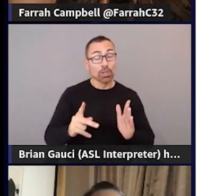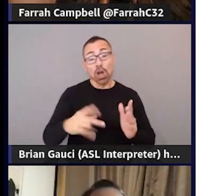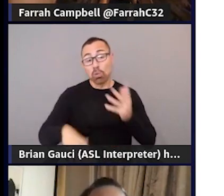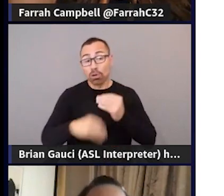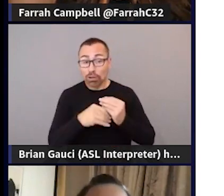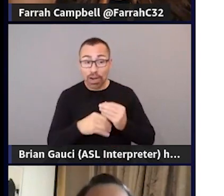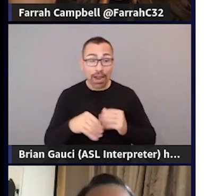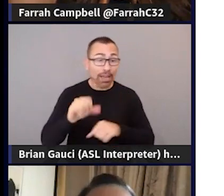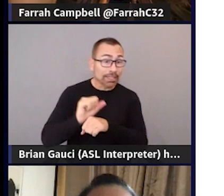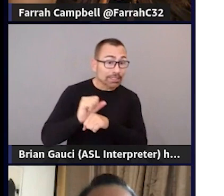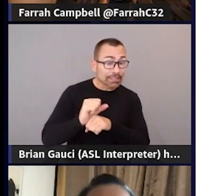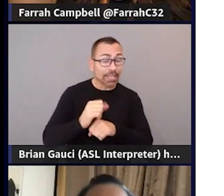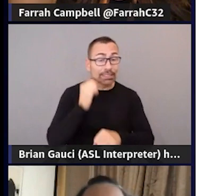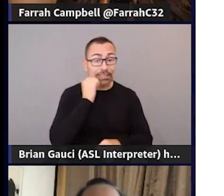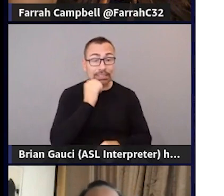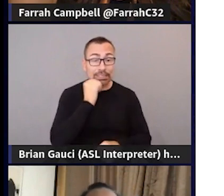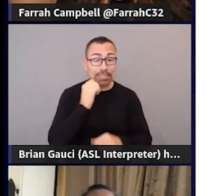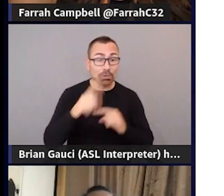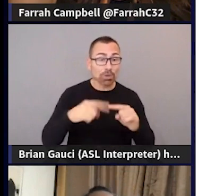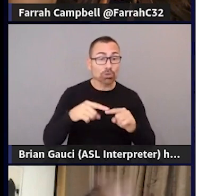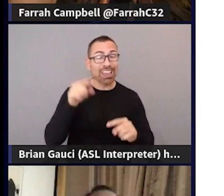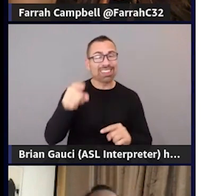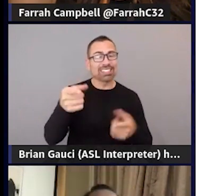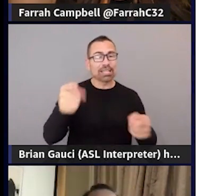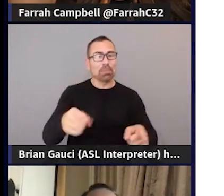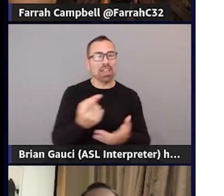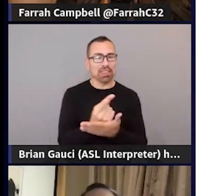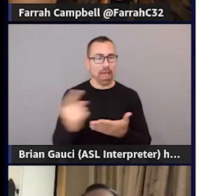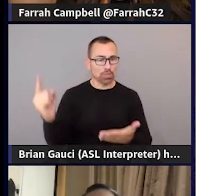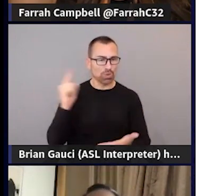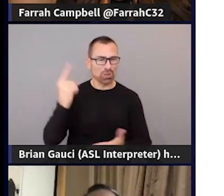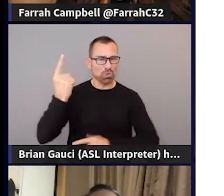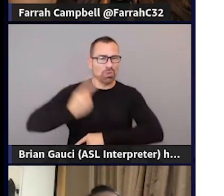on. This, for example, is last week, one day